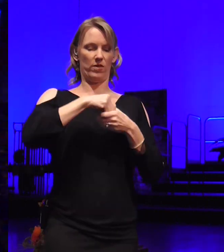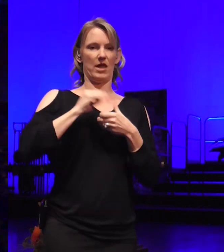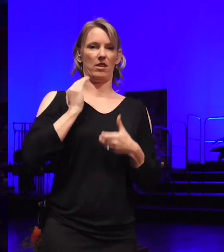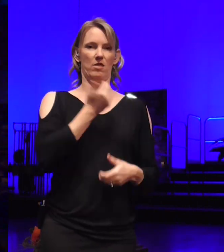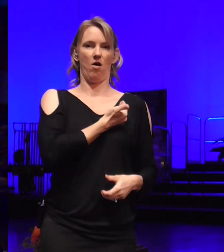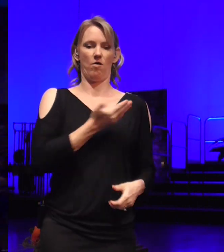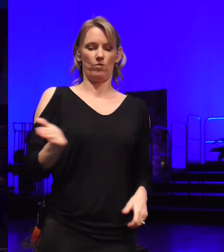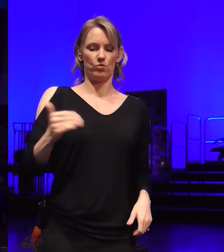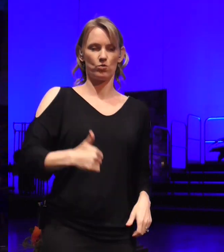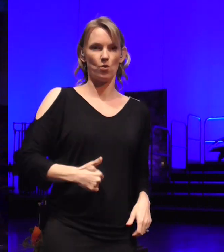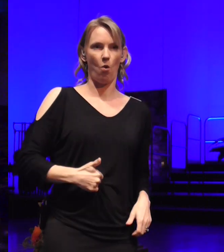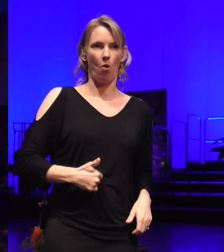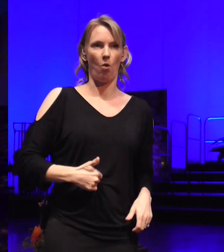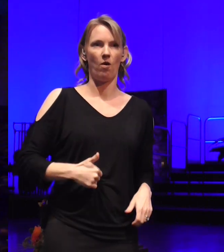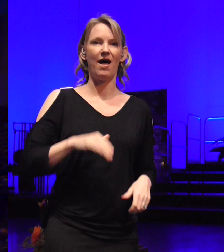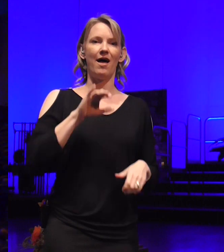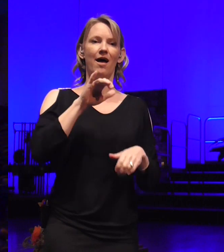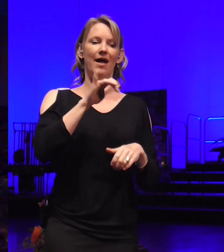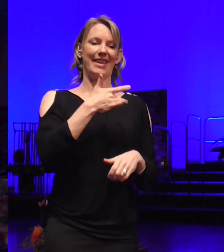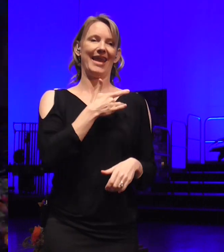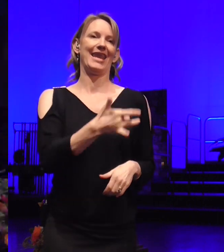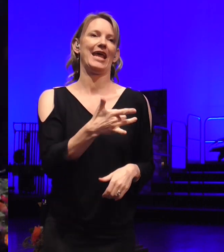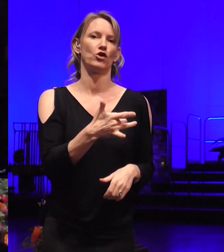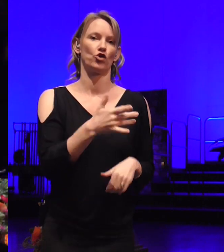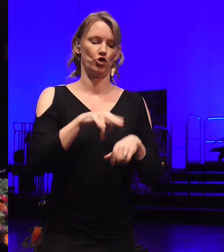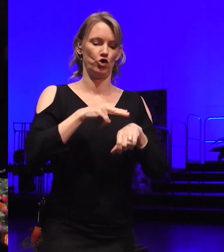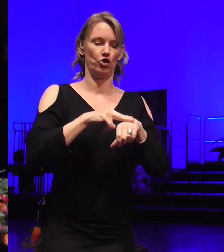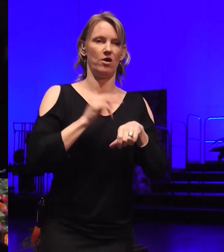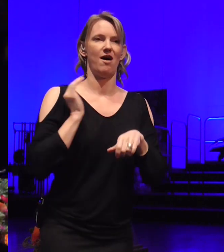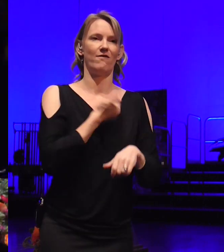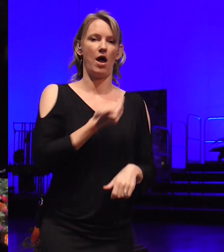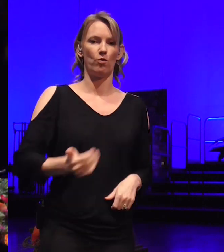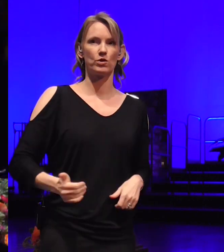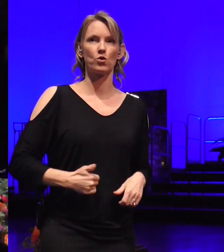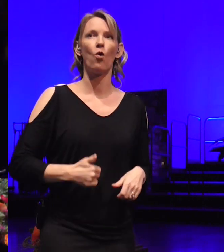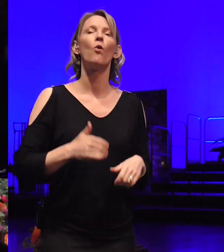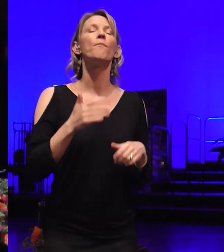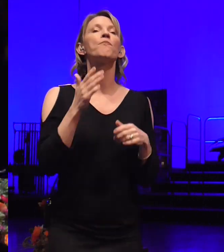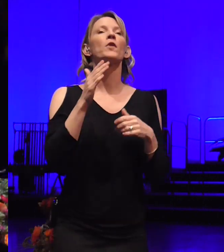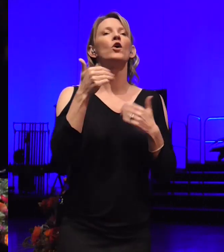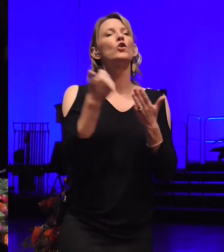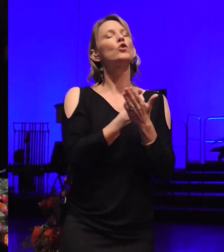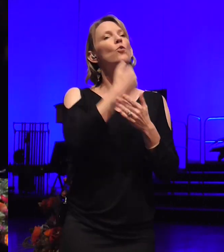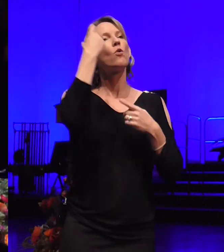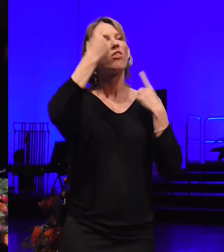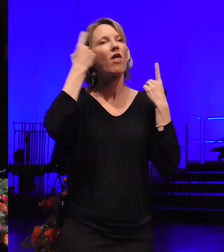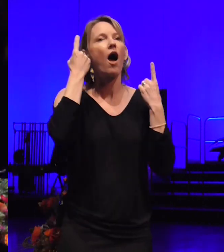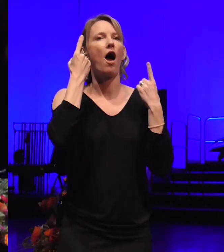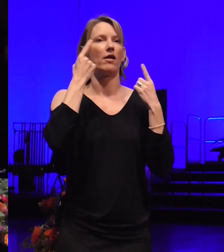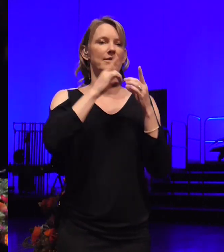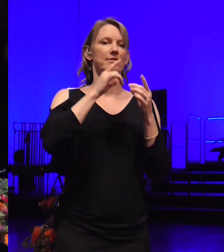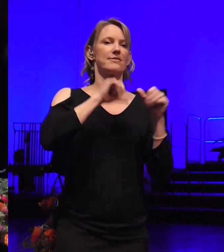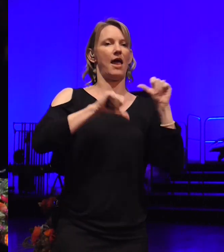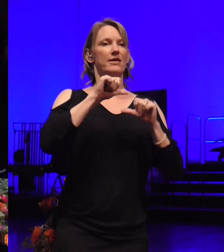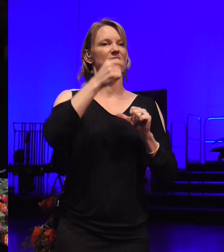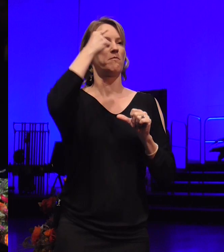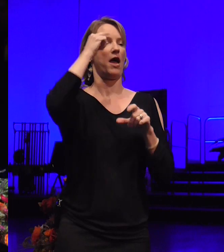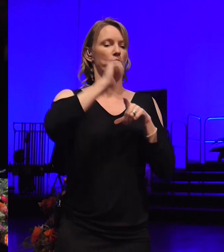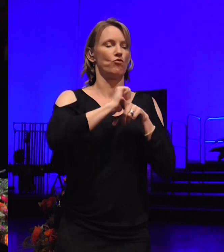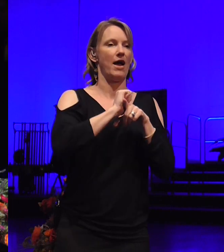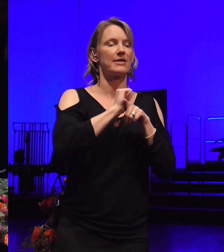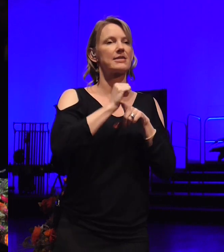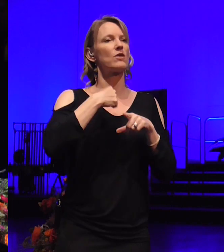within our soul and the nature of our soul. In New Thought and Science of Mind teachings and practices, we have